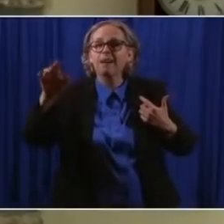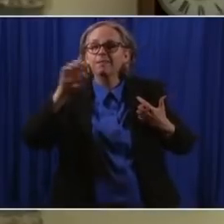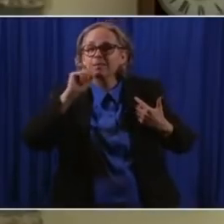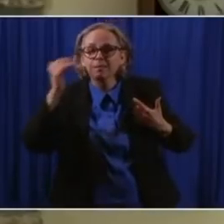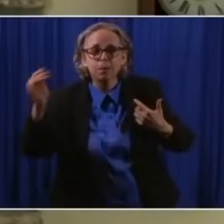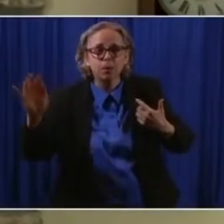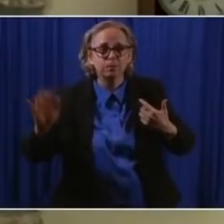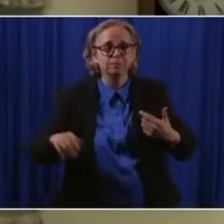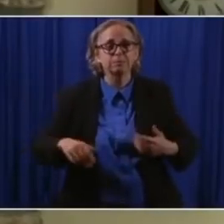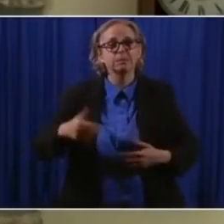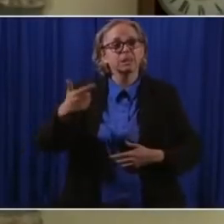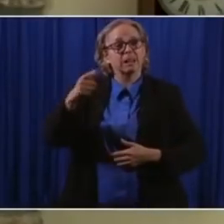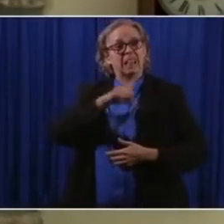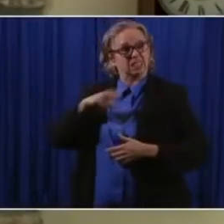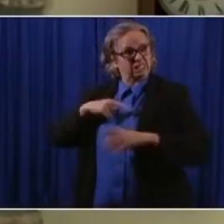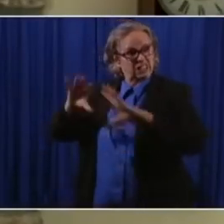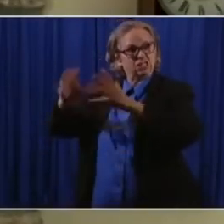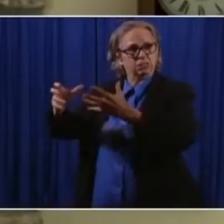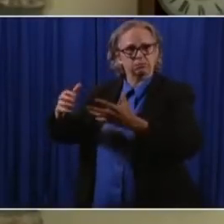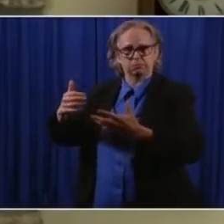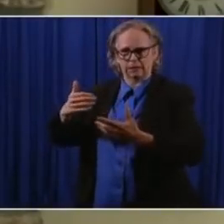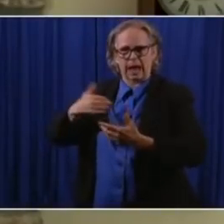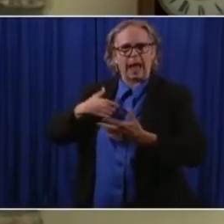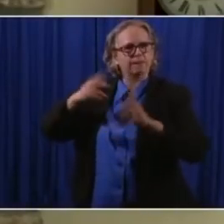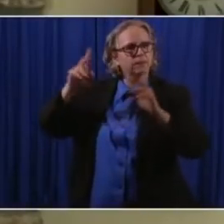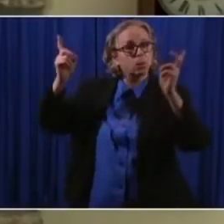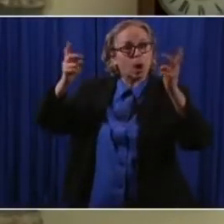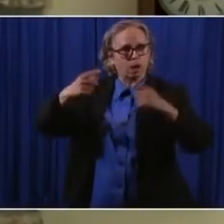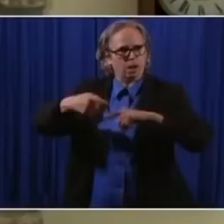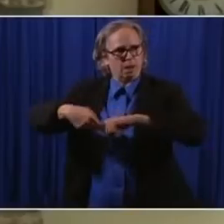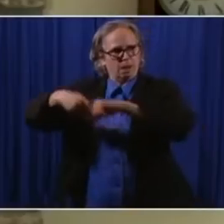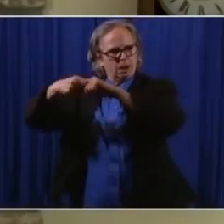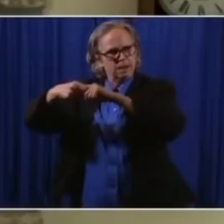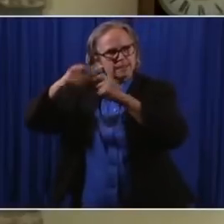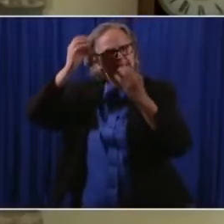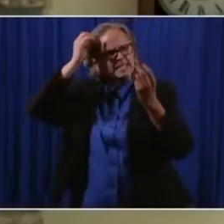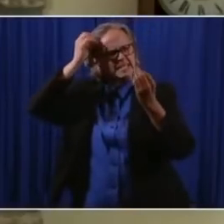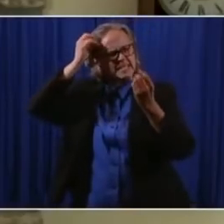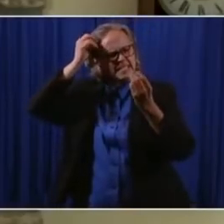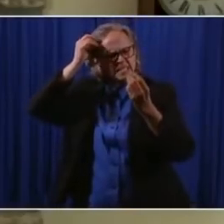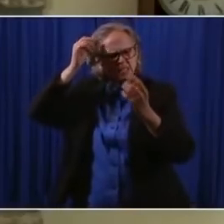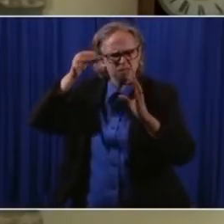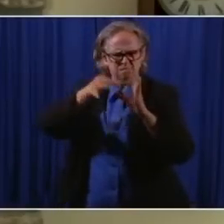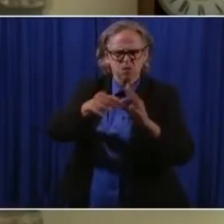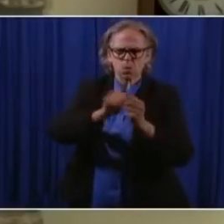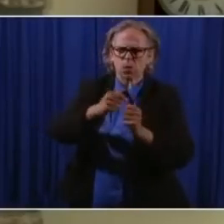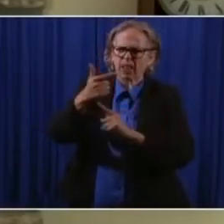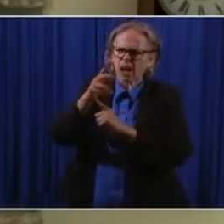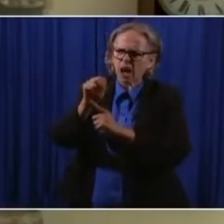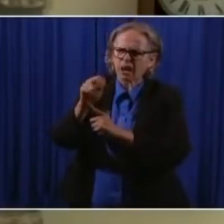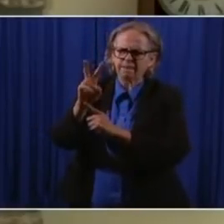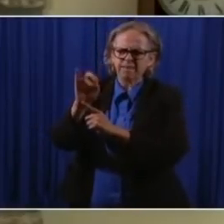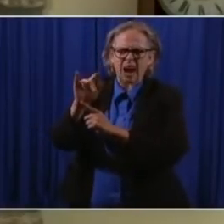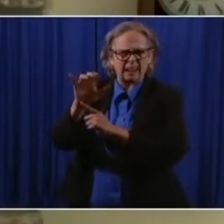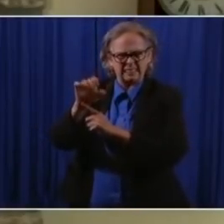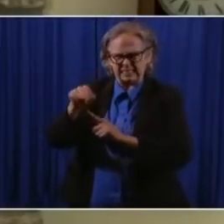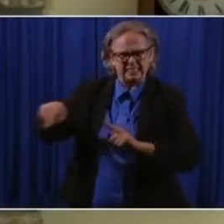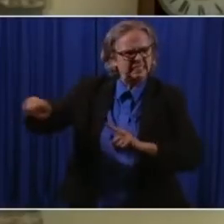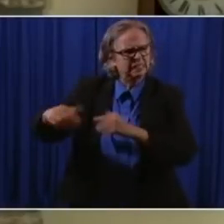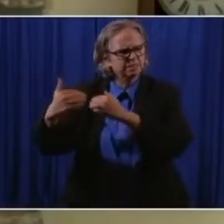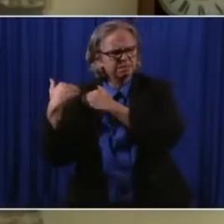Assembly that works on this. It will matter. It will make a big